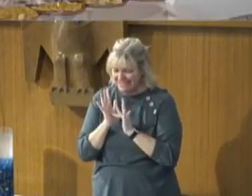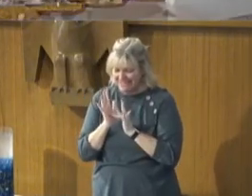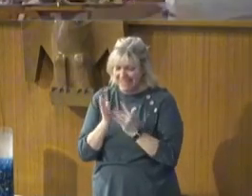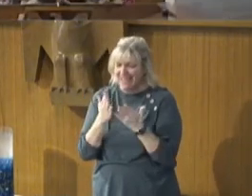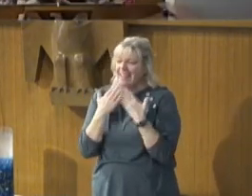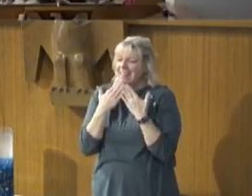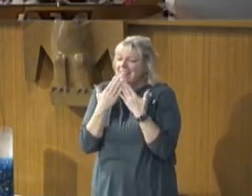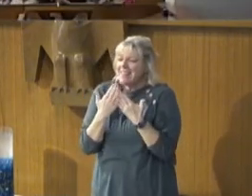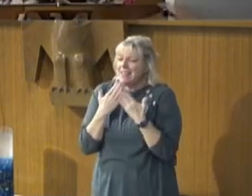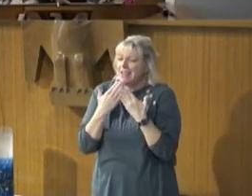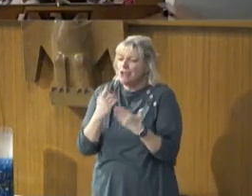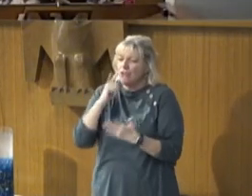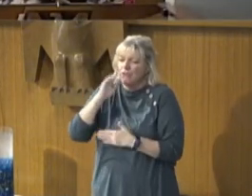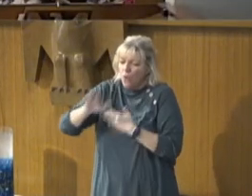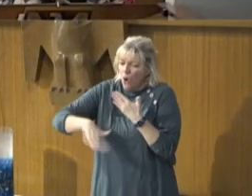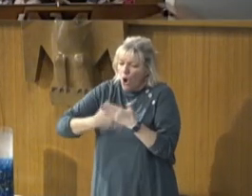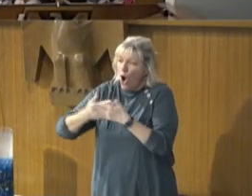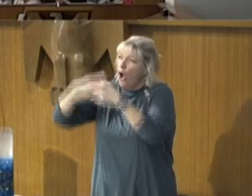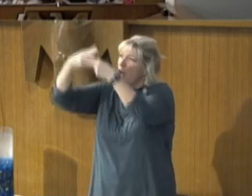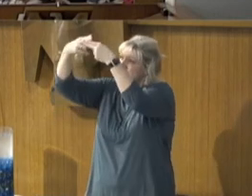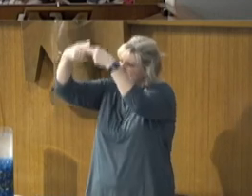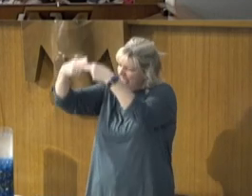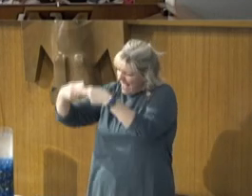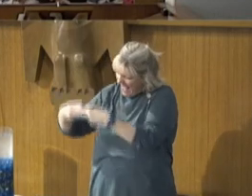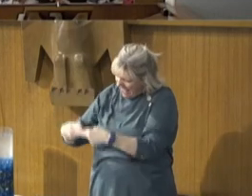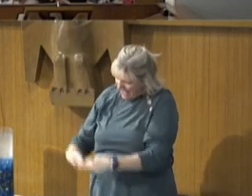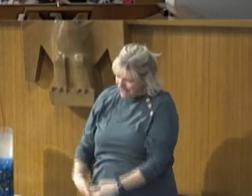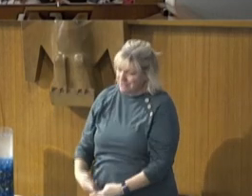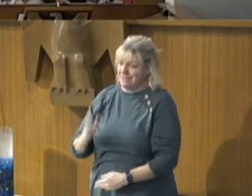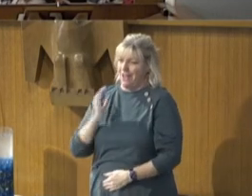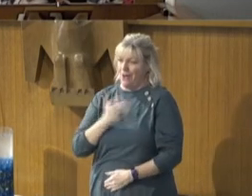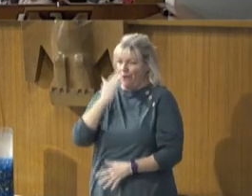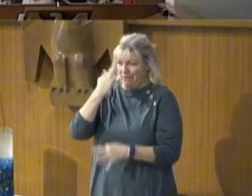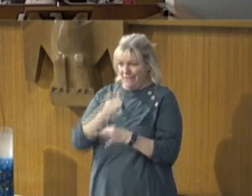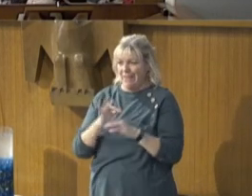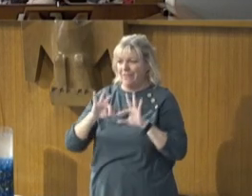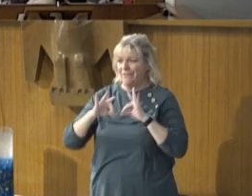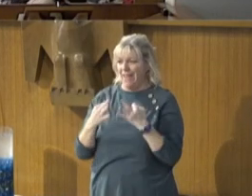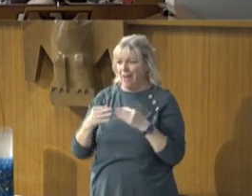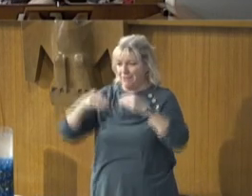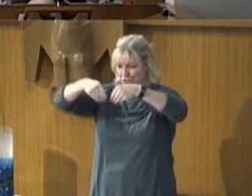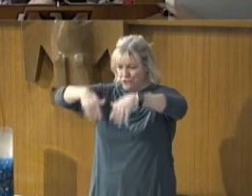thank you for all the names on our faith family tree.